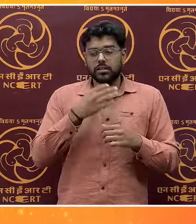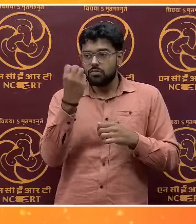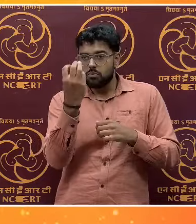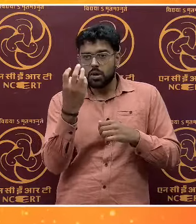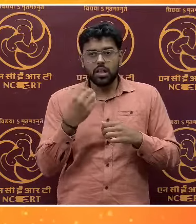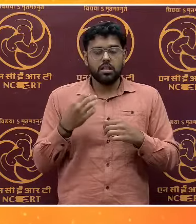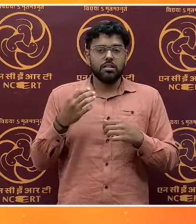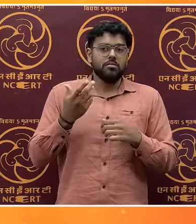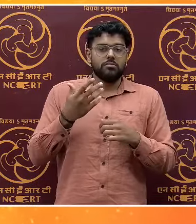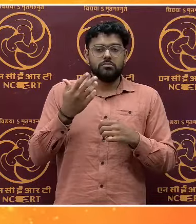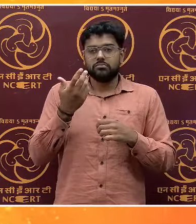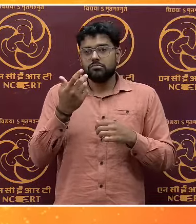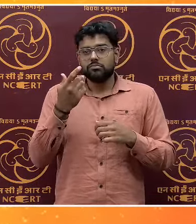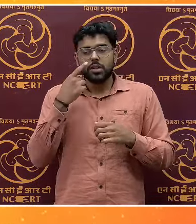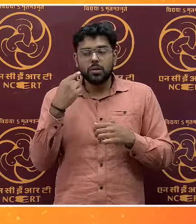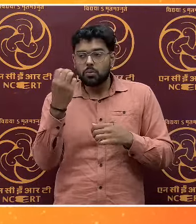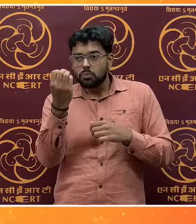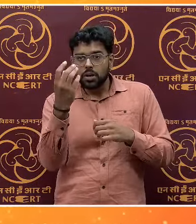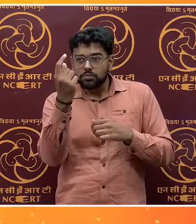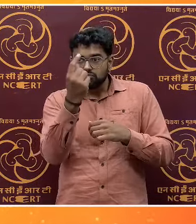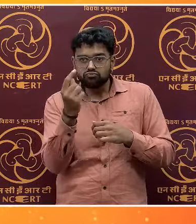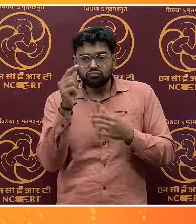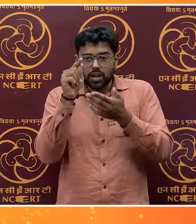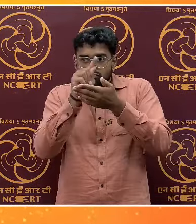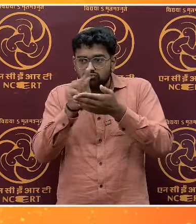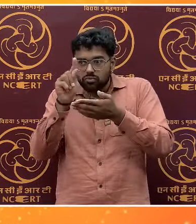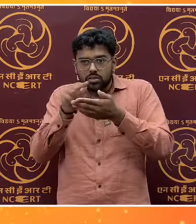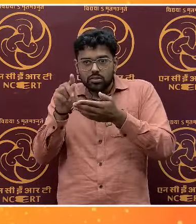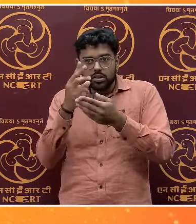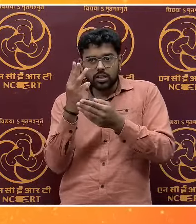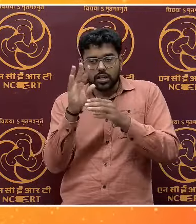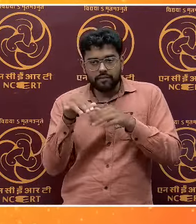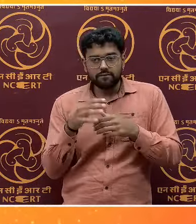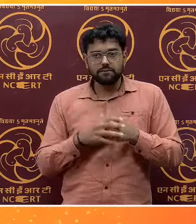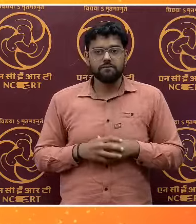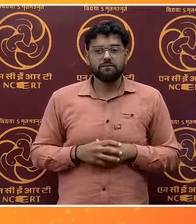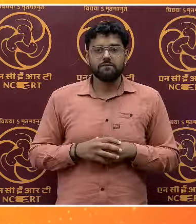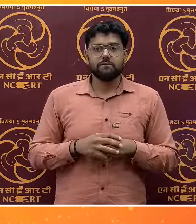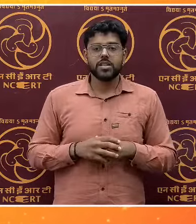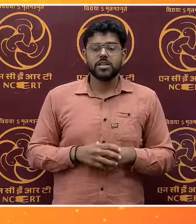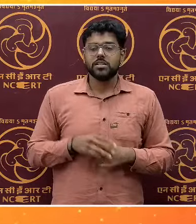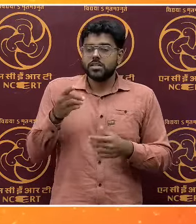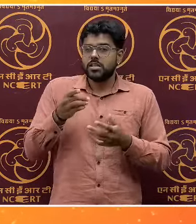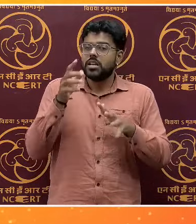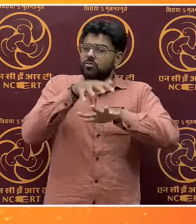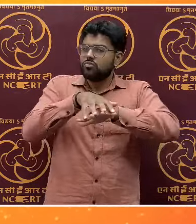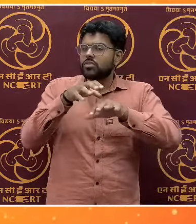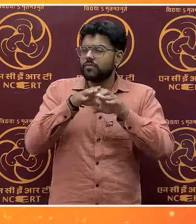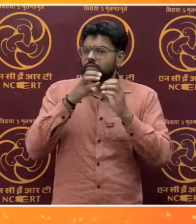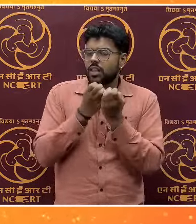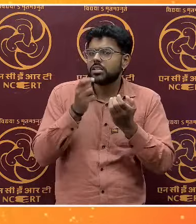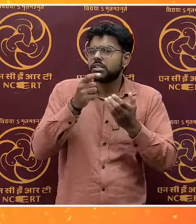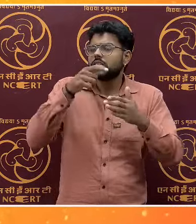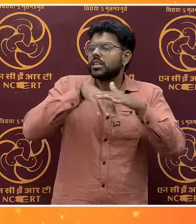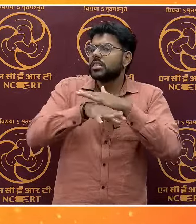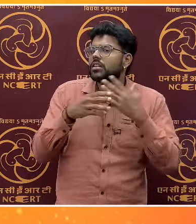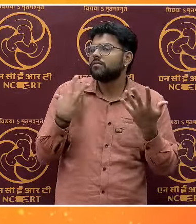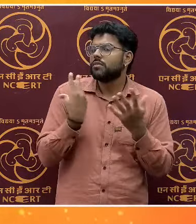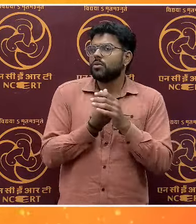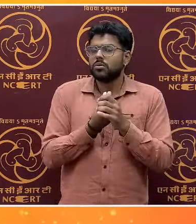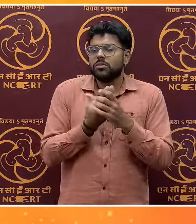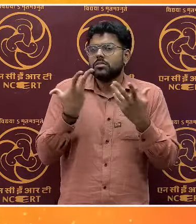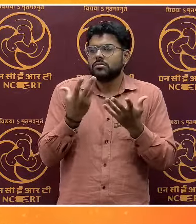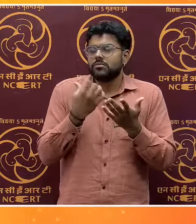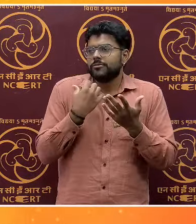they can like act as the lights. stop, go, and Yes. ready. So, ma'am, because this is an inclusive classrooms, and here in inclusive classrooms,